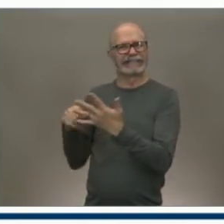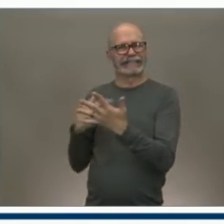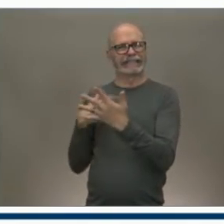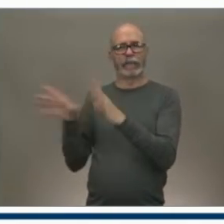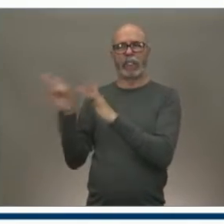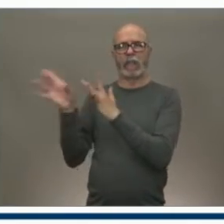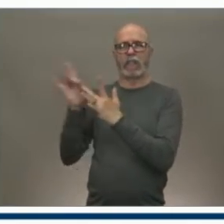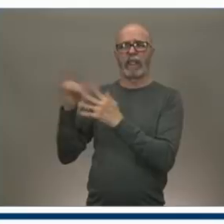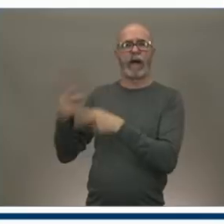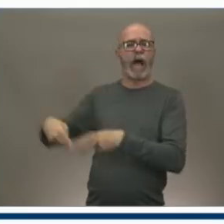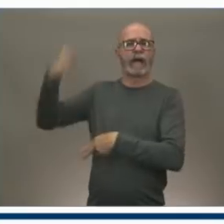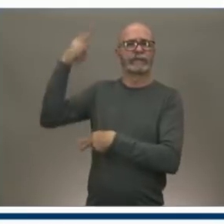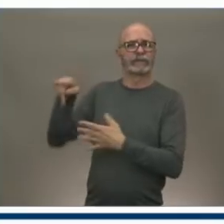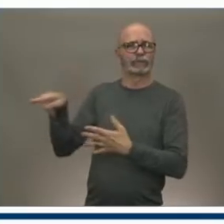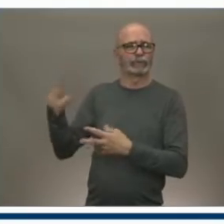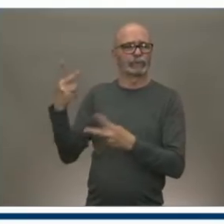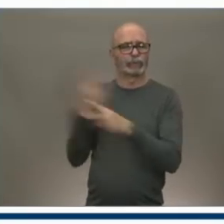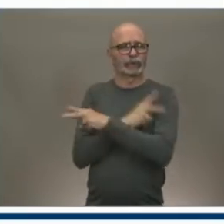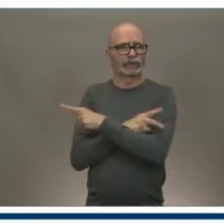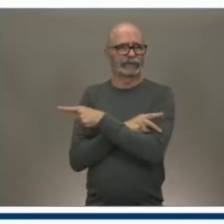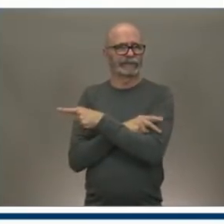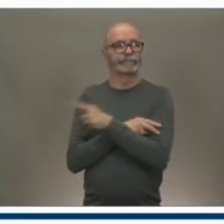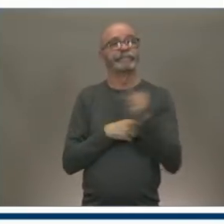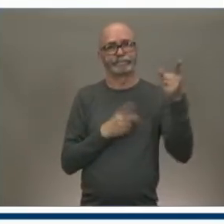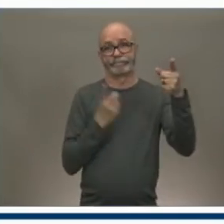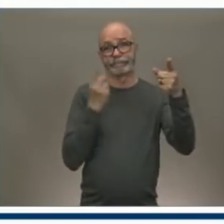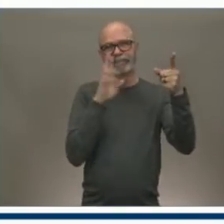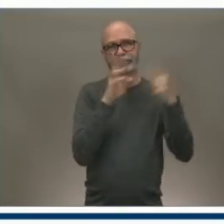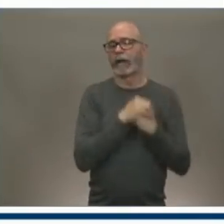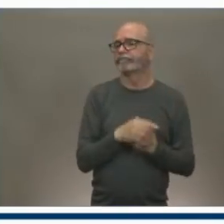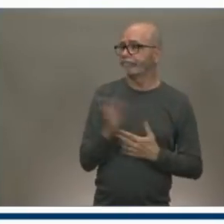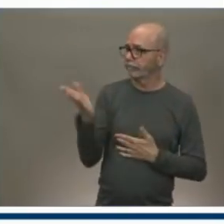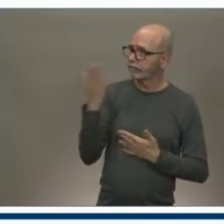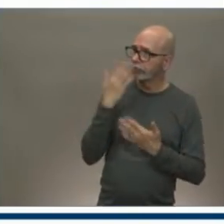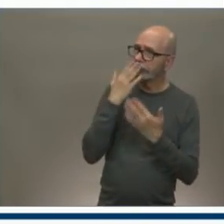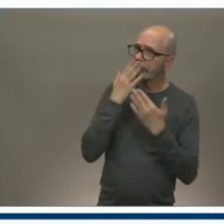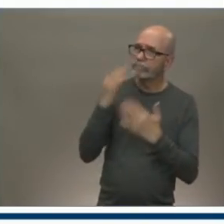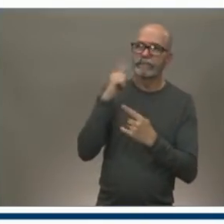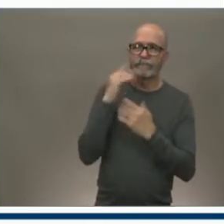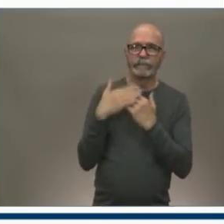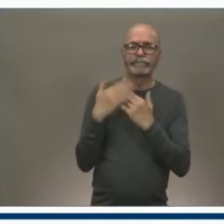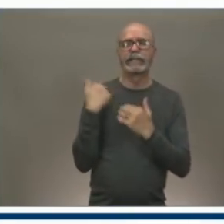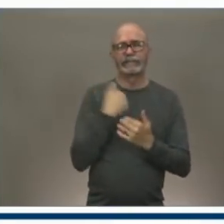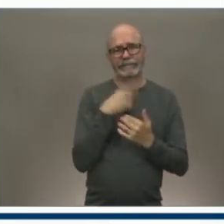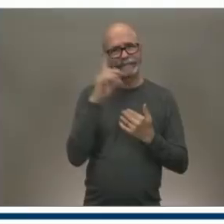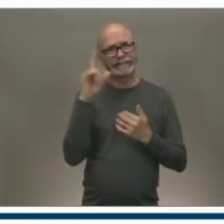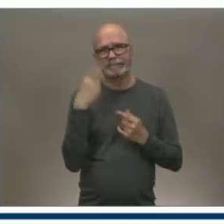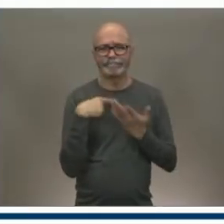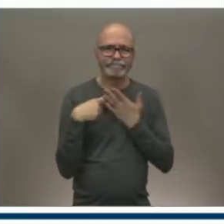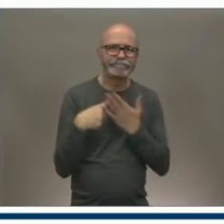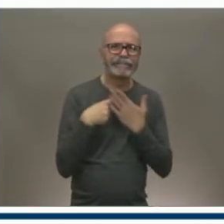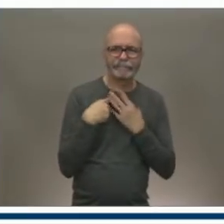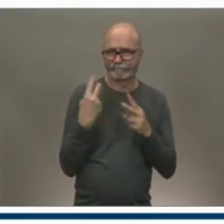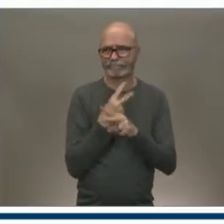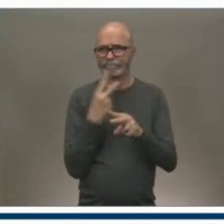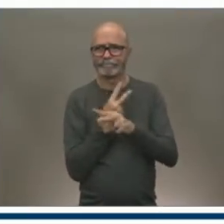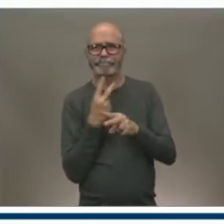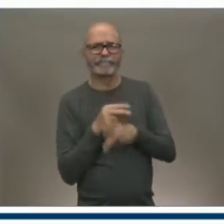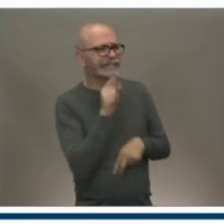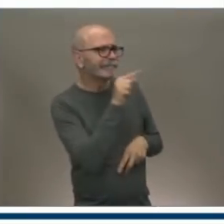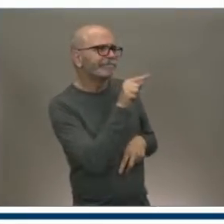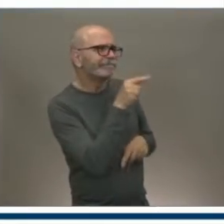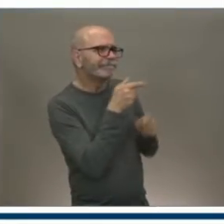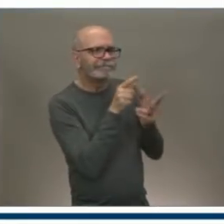people. Thanks, Jean. And so we've looked at this, and there has been work going on that if we do have